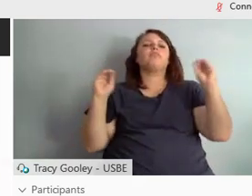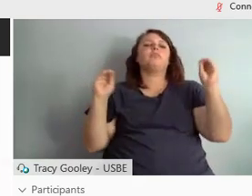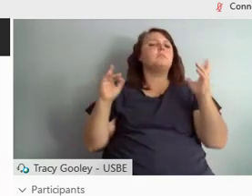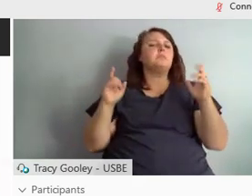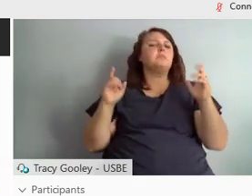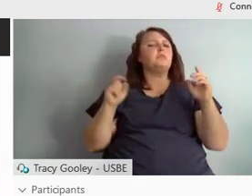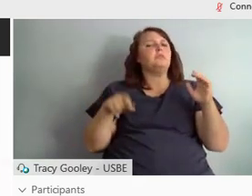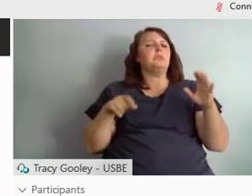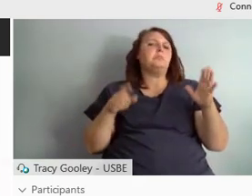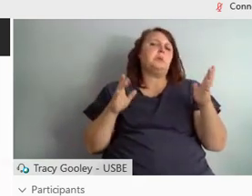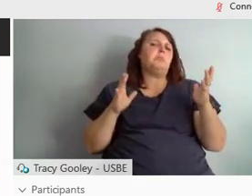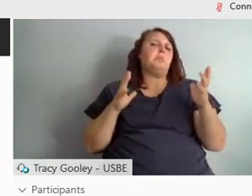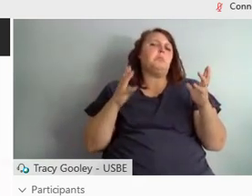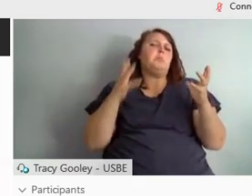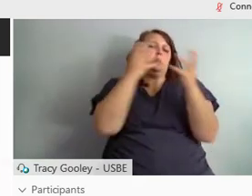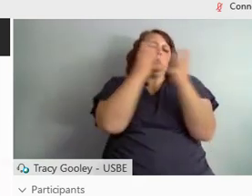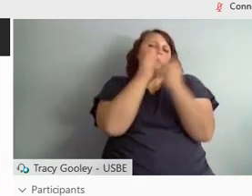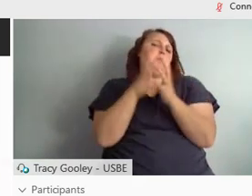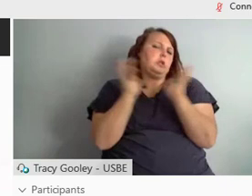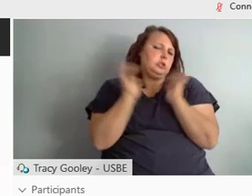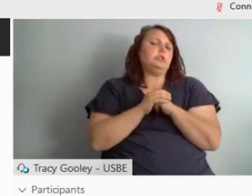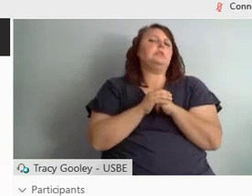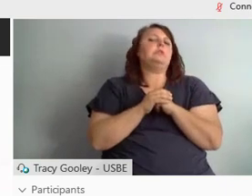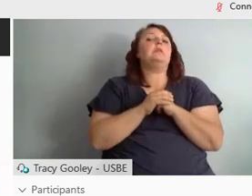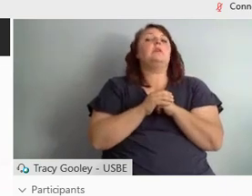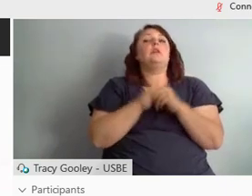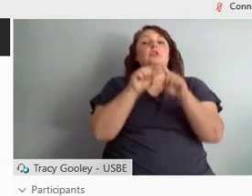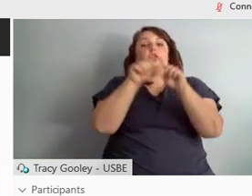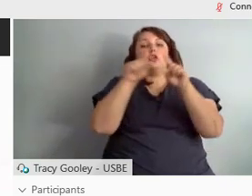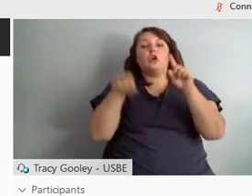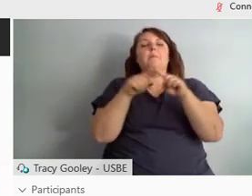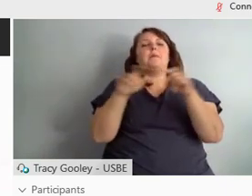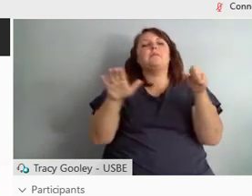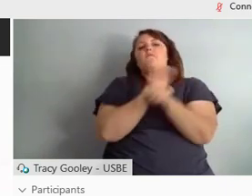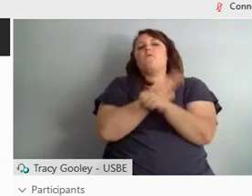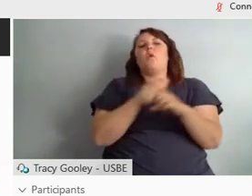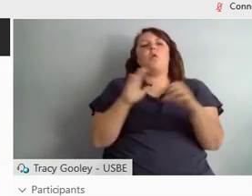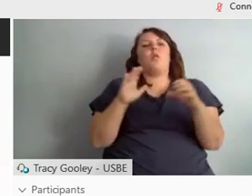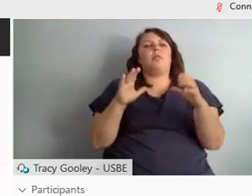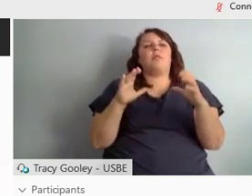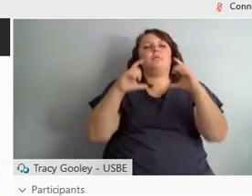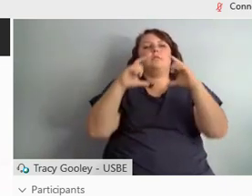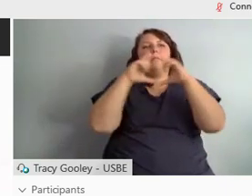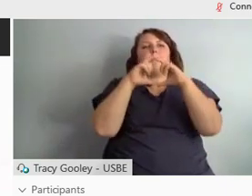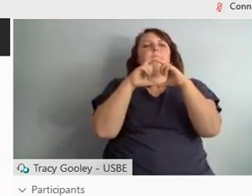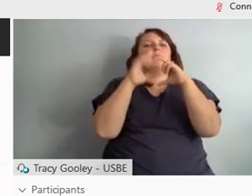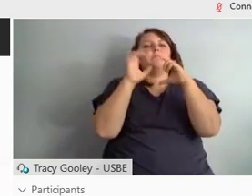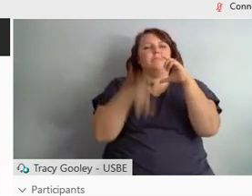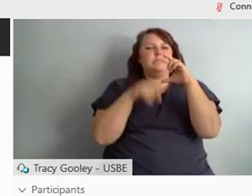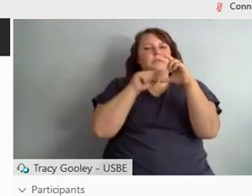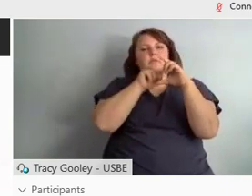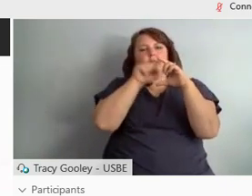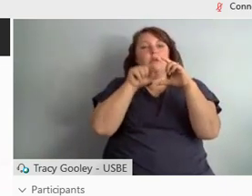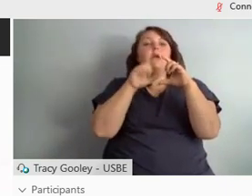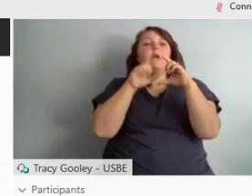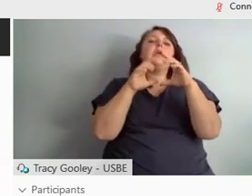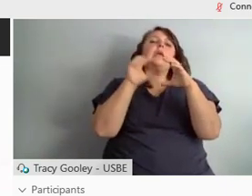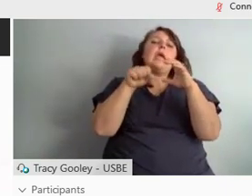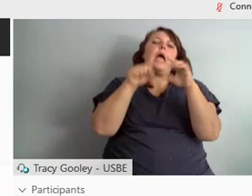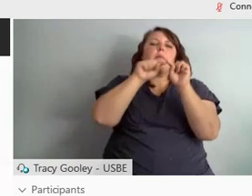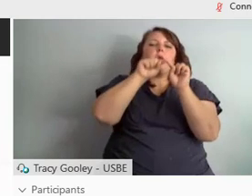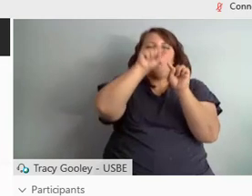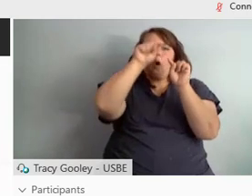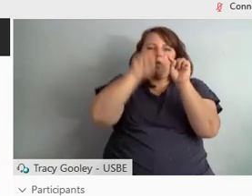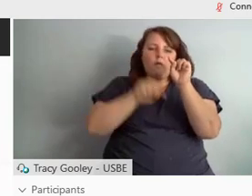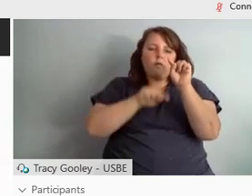drastically. The circle must be a fully closed shape. It can resemble more of an ovalish shape. It doesn't have